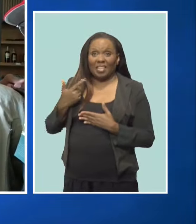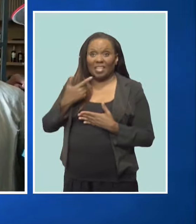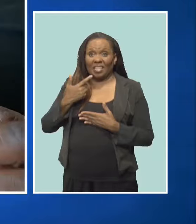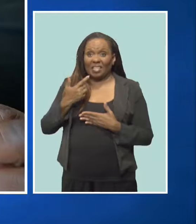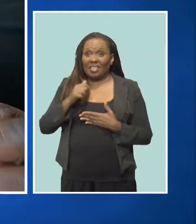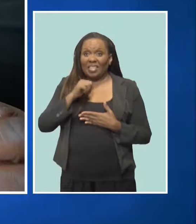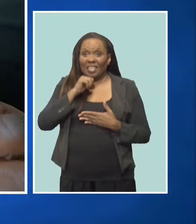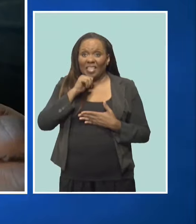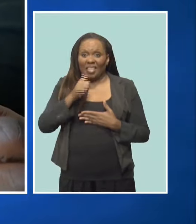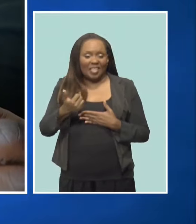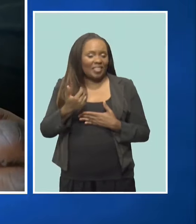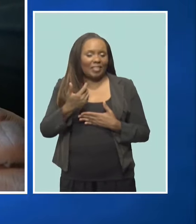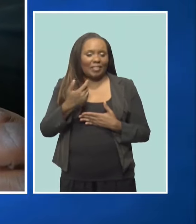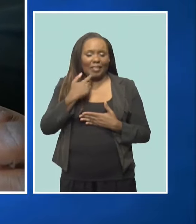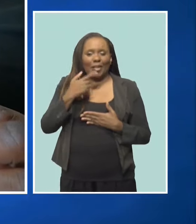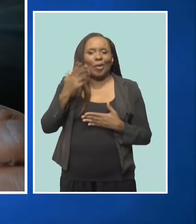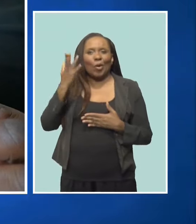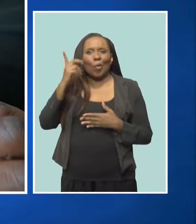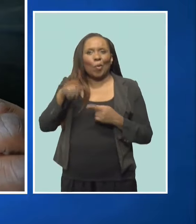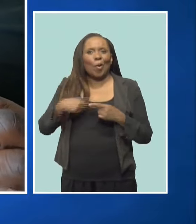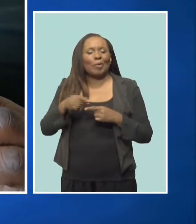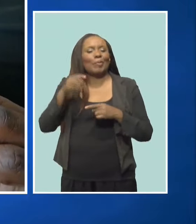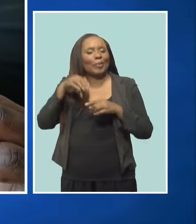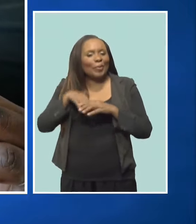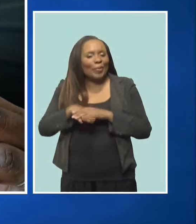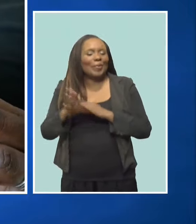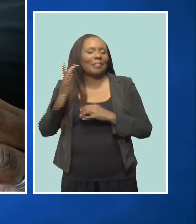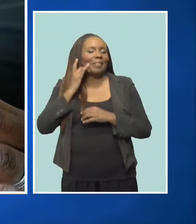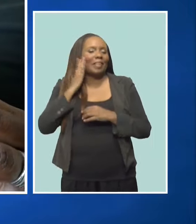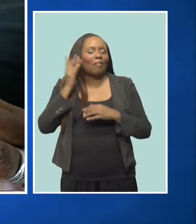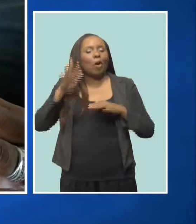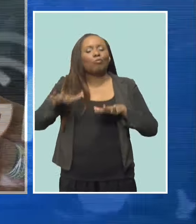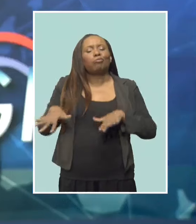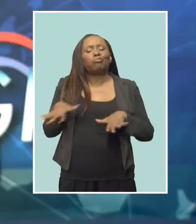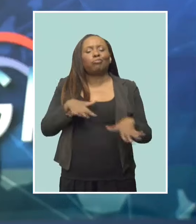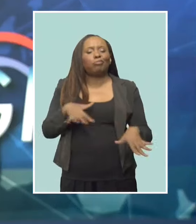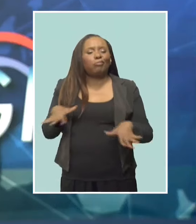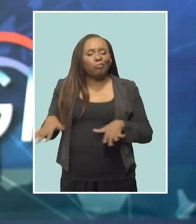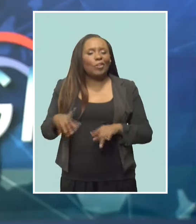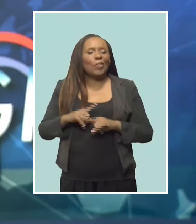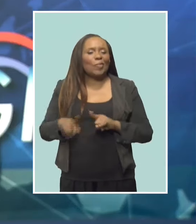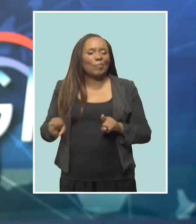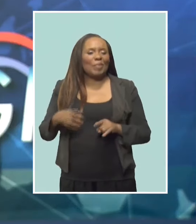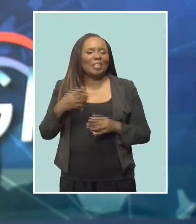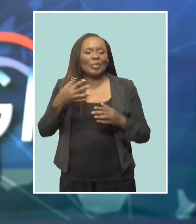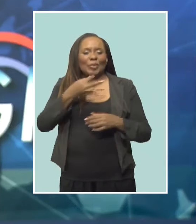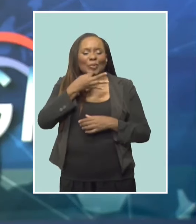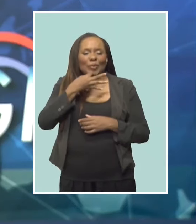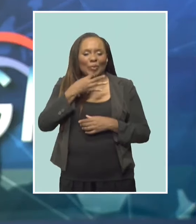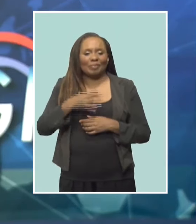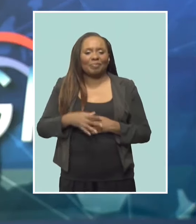time for the resort. Trevor Thorpe, CBC News. A retired nurse who cared